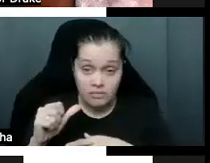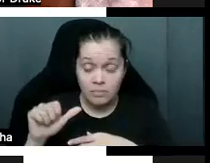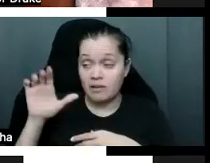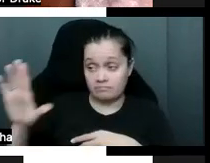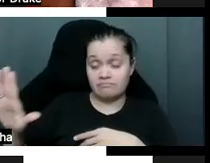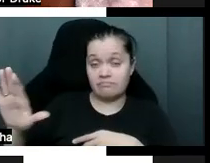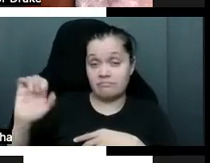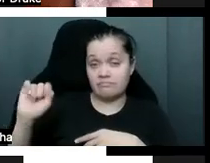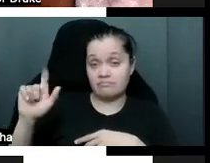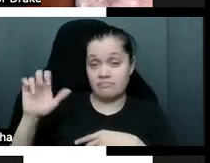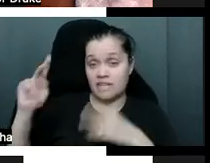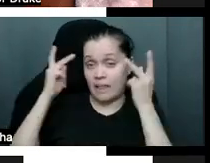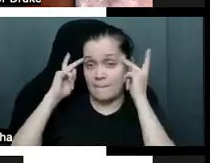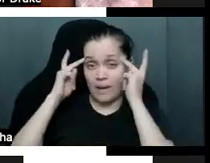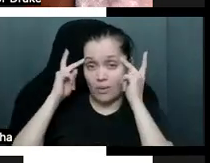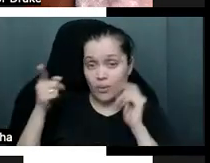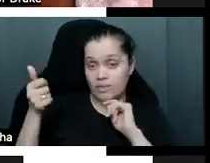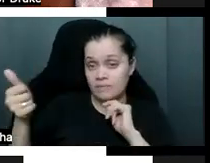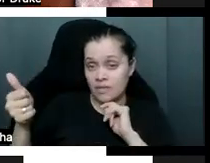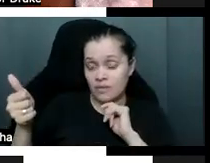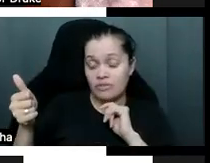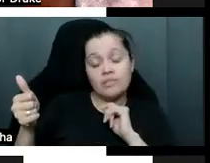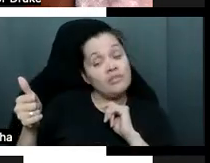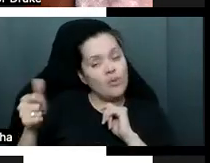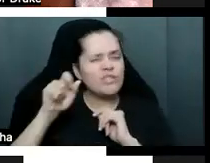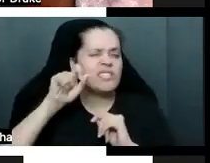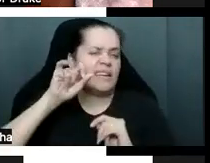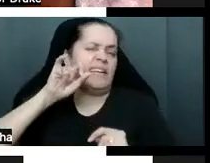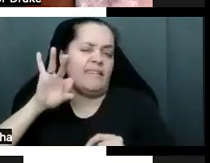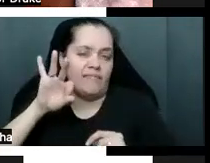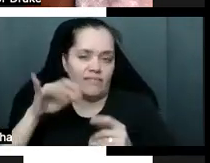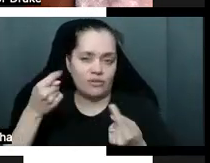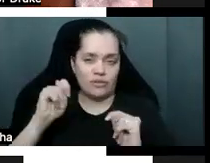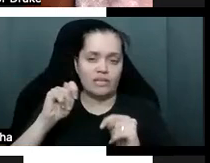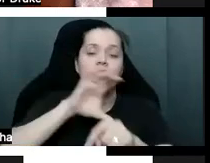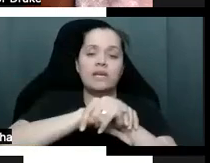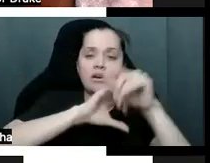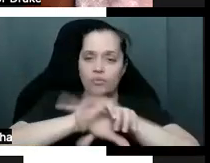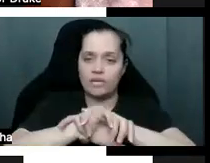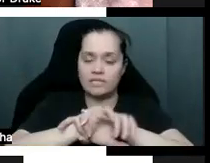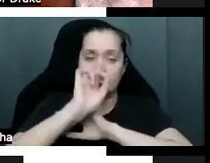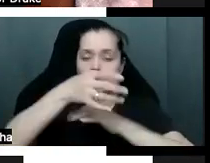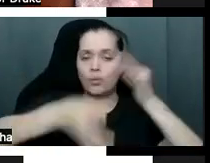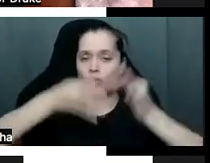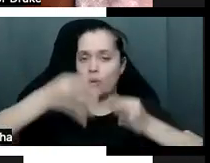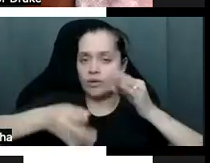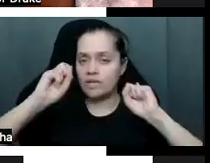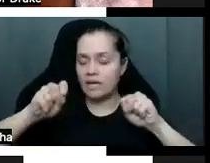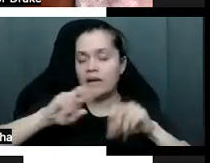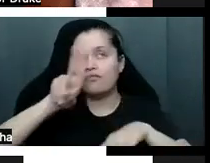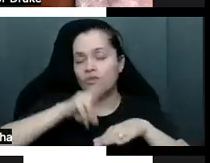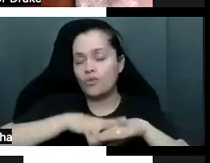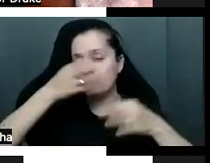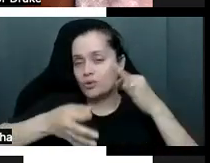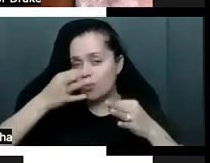paranoid. And okay, just in case, you could be arrested and put on trial. Of course, the trial was such that